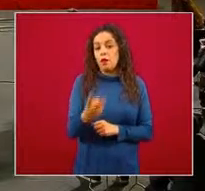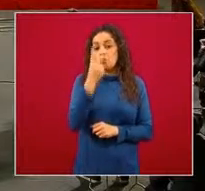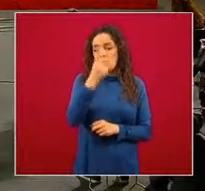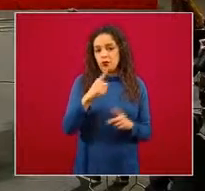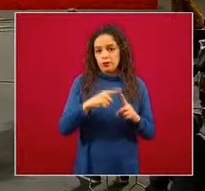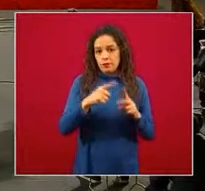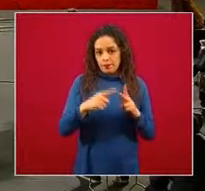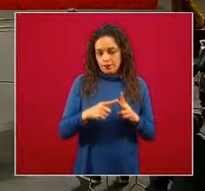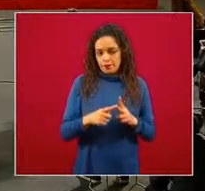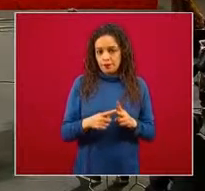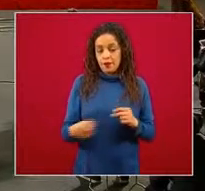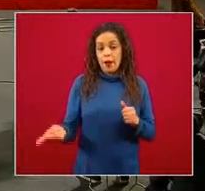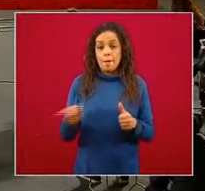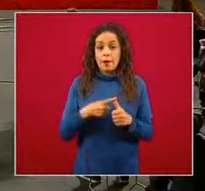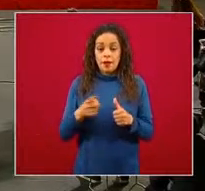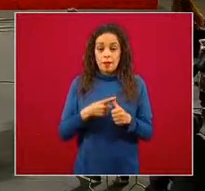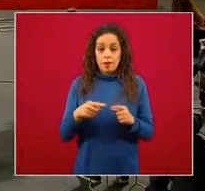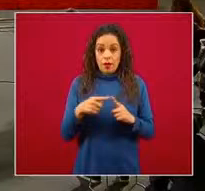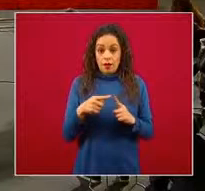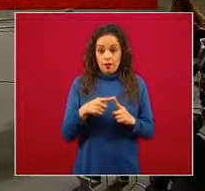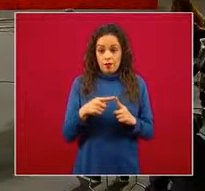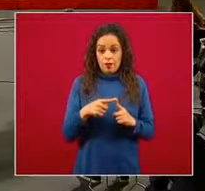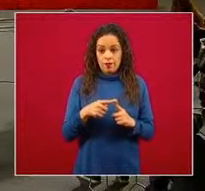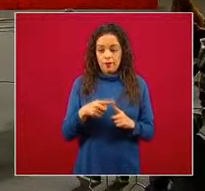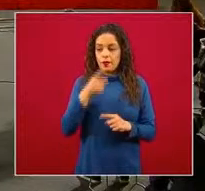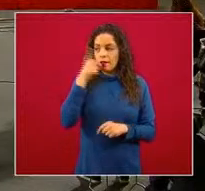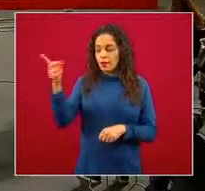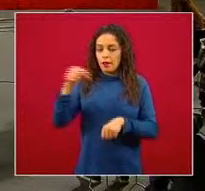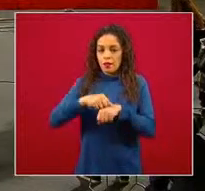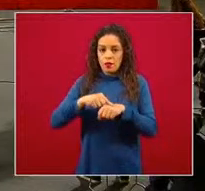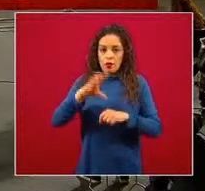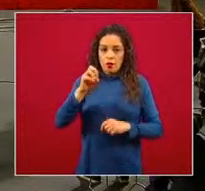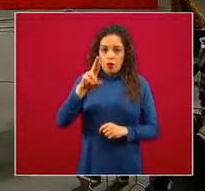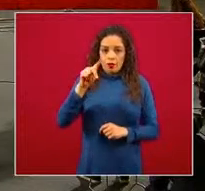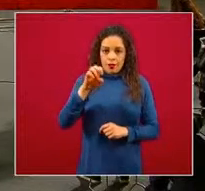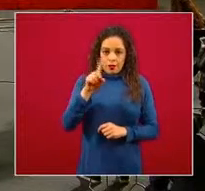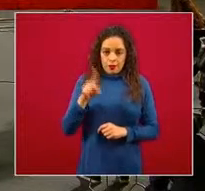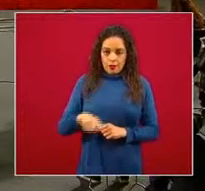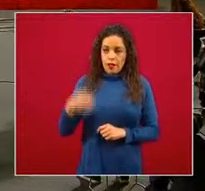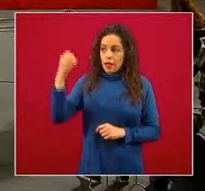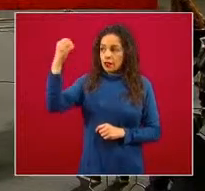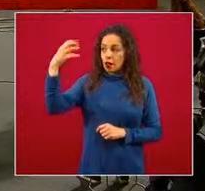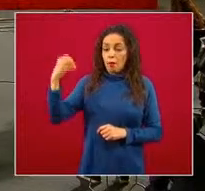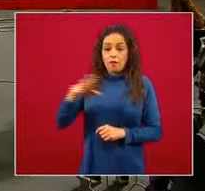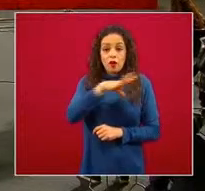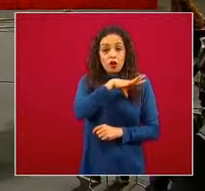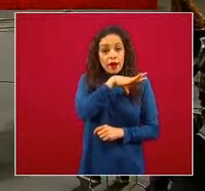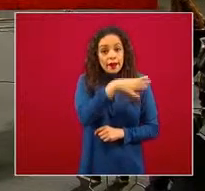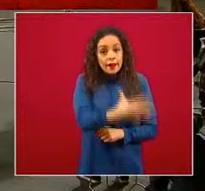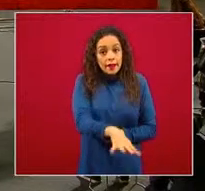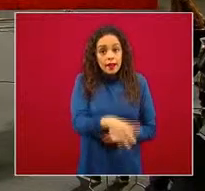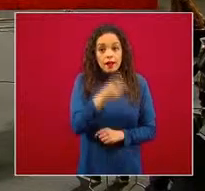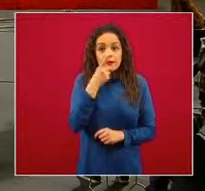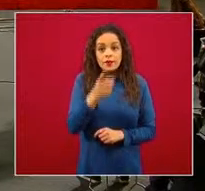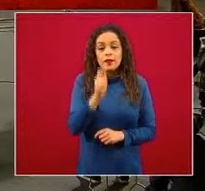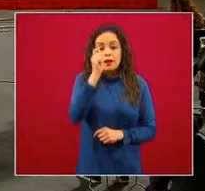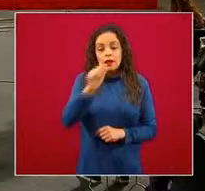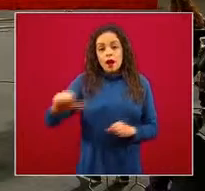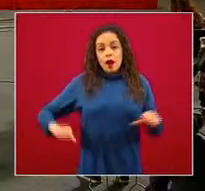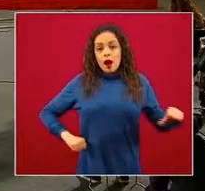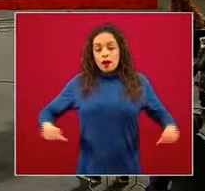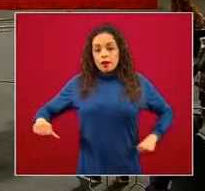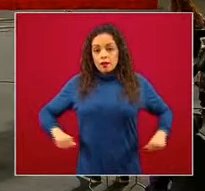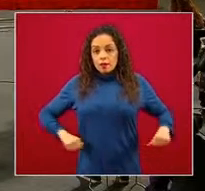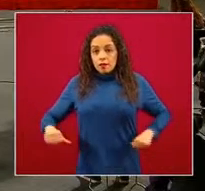elements. As Dr. Cortez mentioned, the overall stoplight